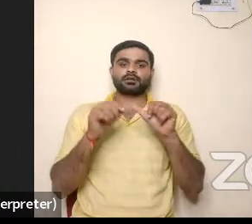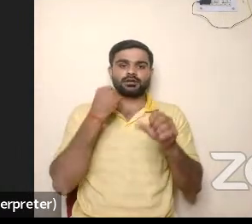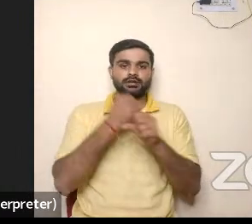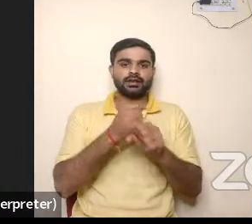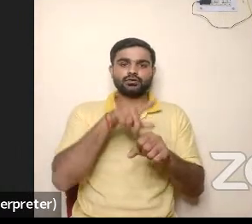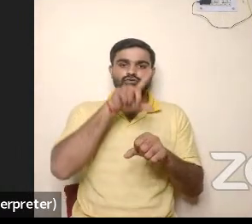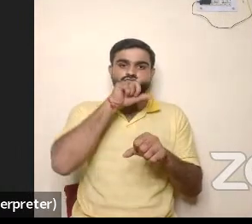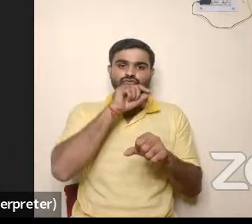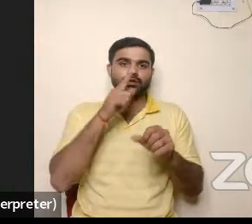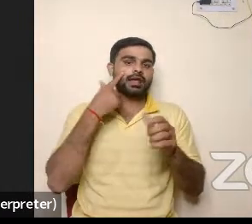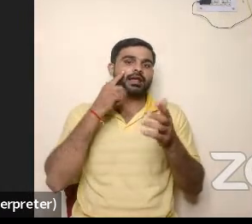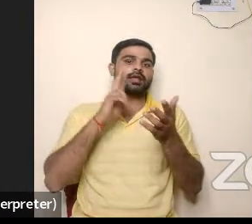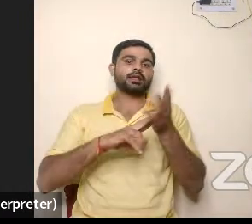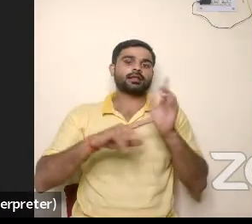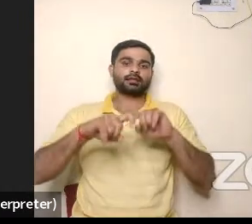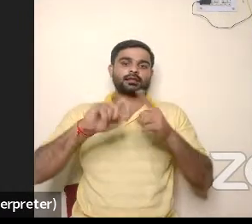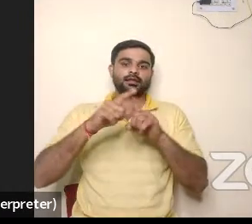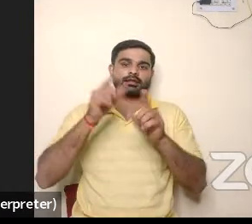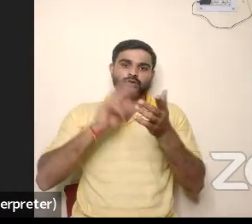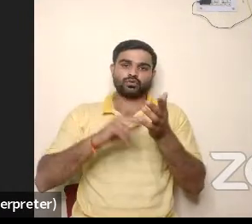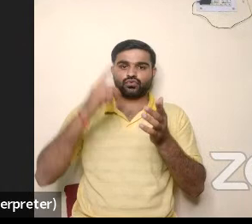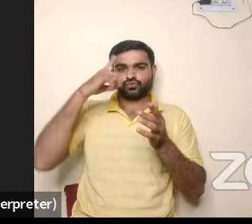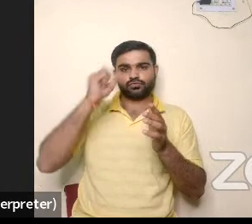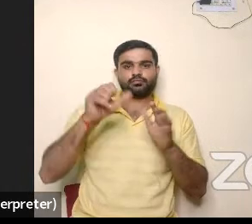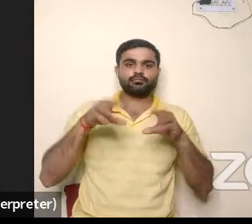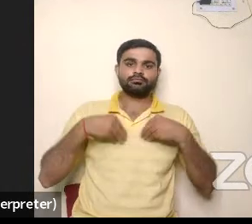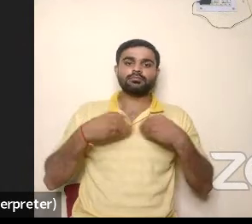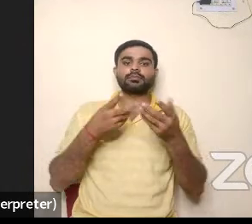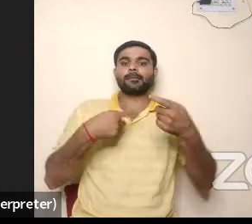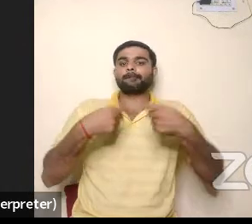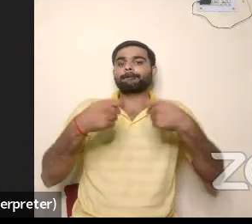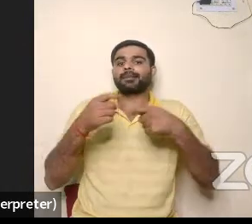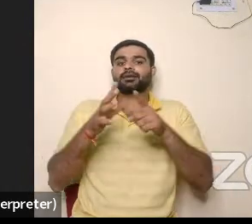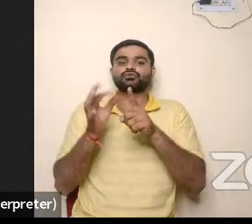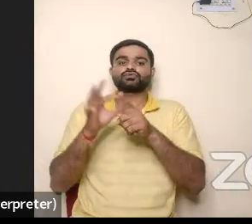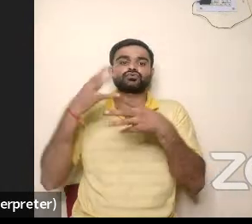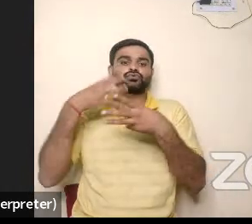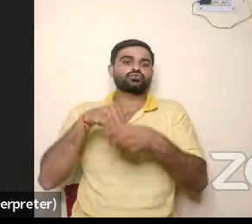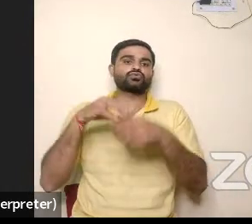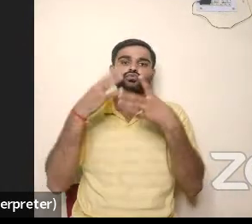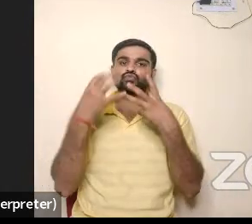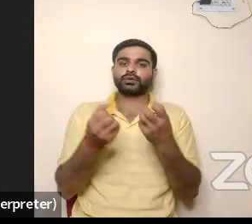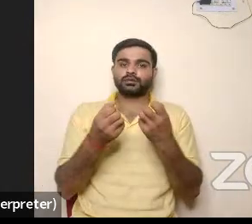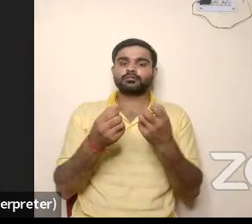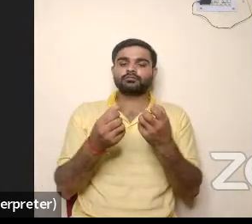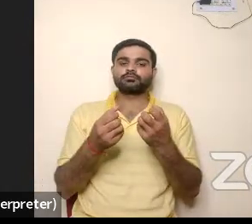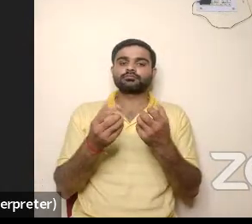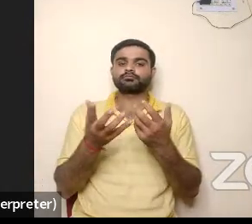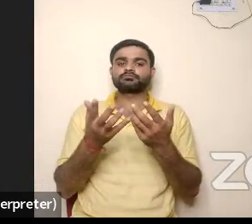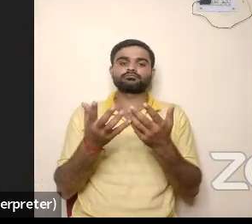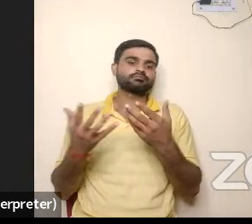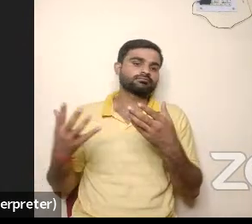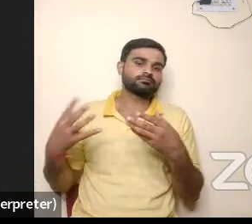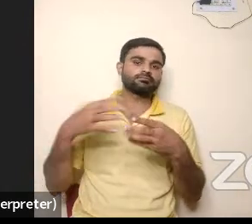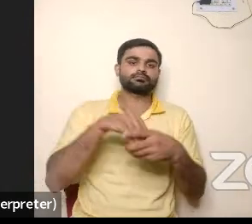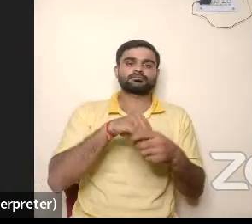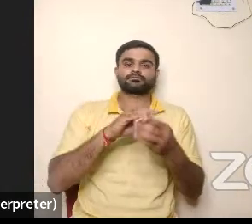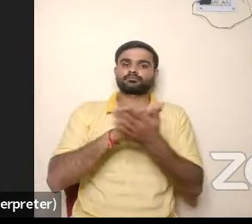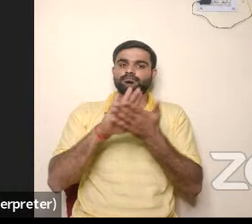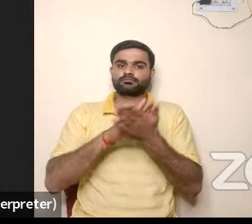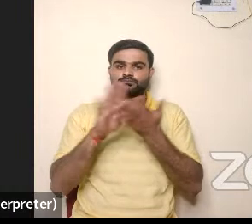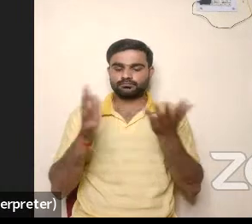and LinkedIn, then they will take notice, because which business would not want to, would want to come across as not